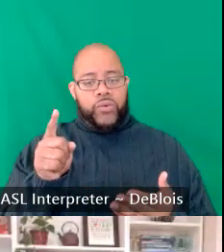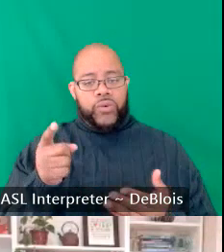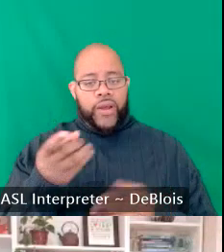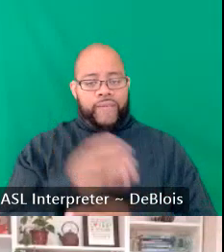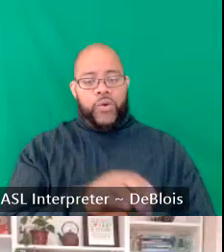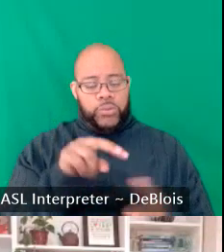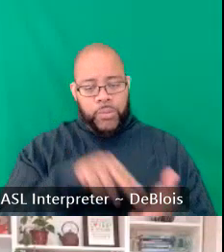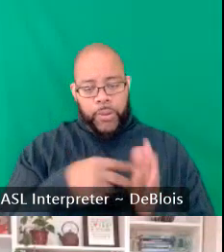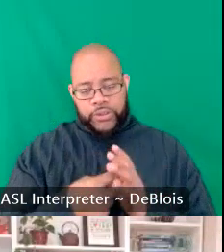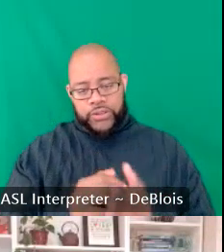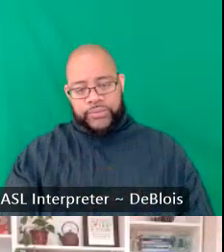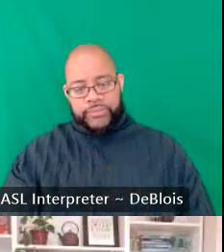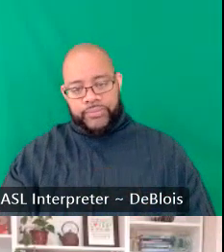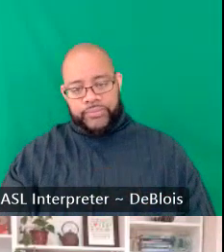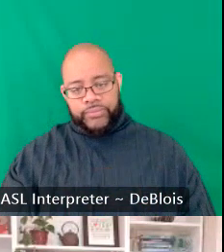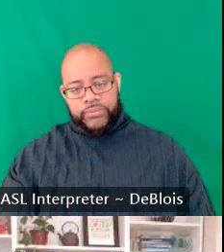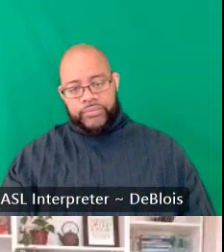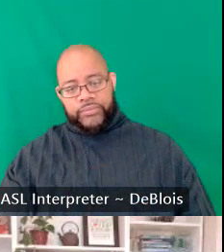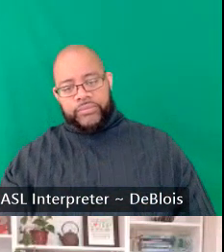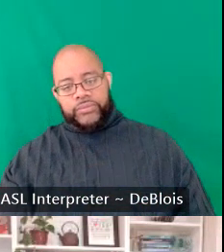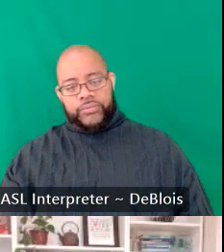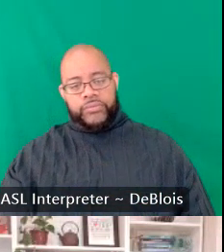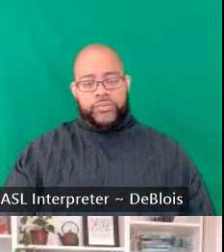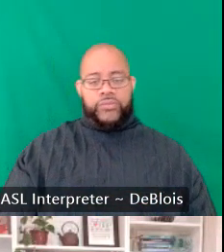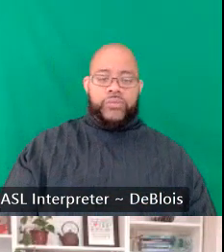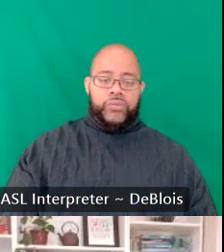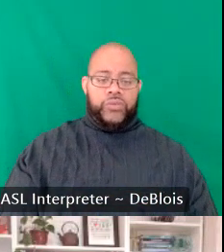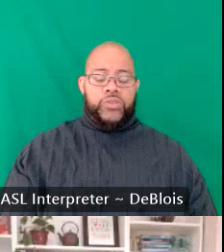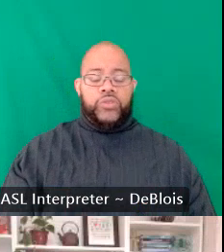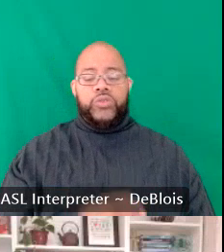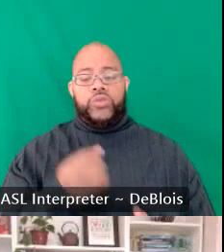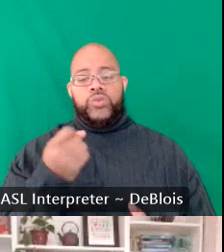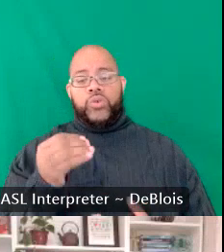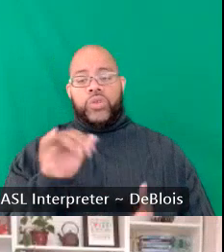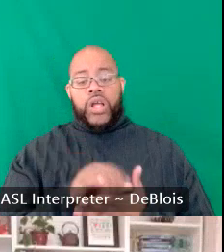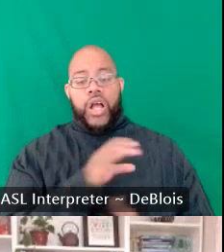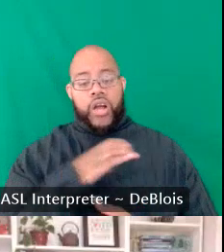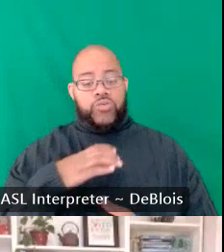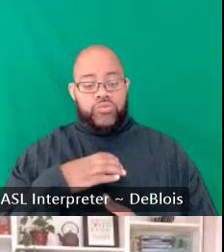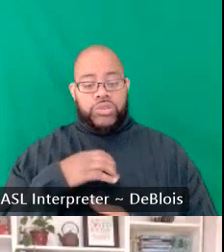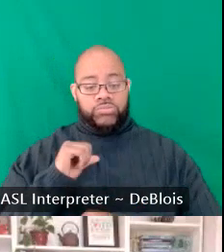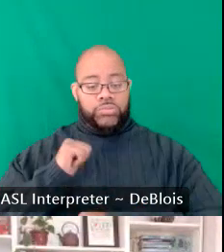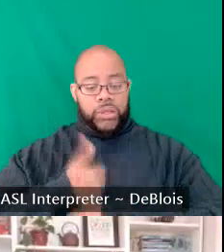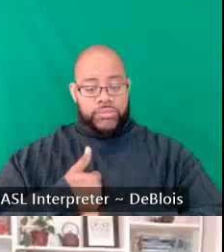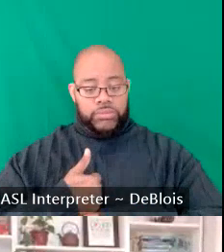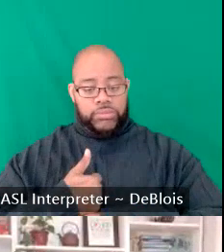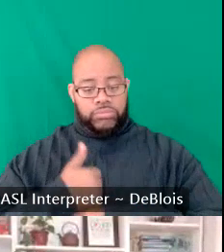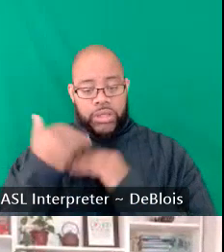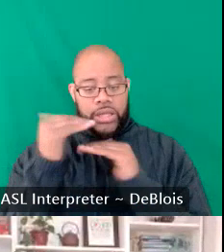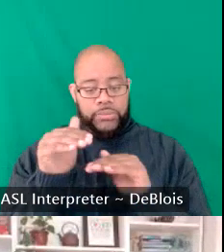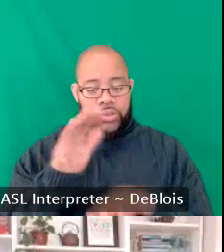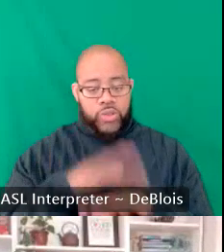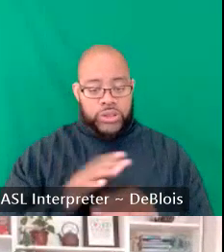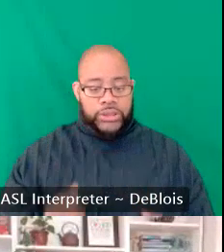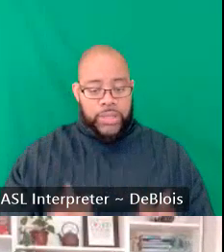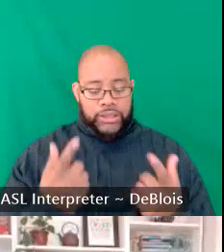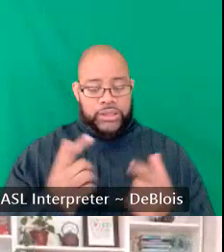So to the extent that Congress has placed limits on